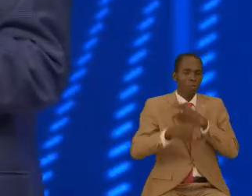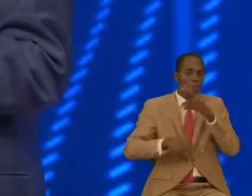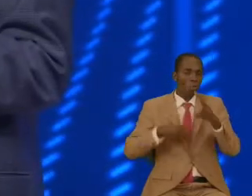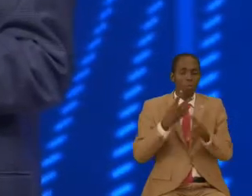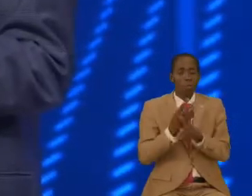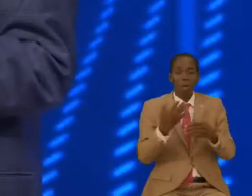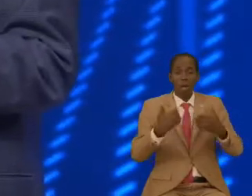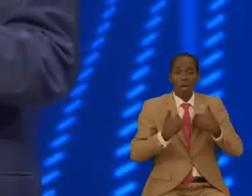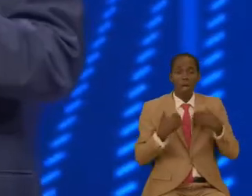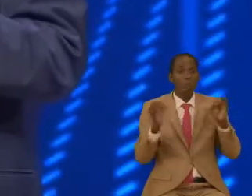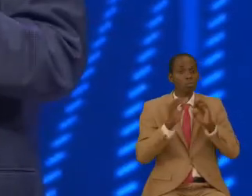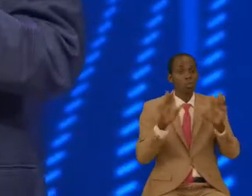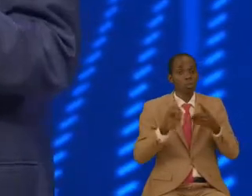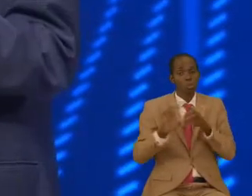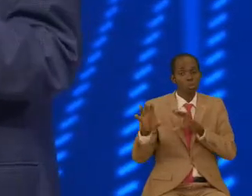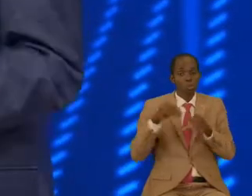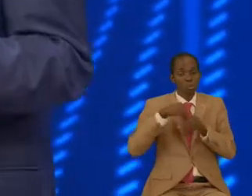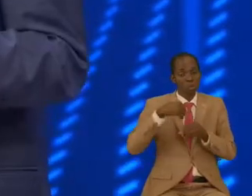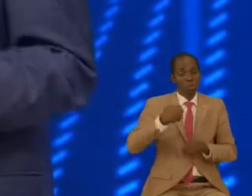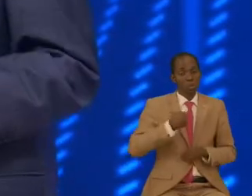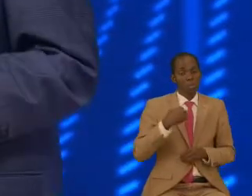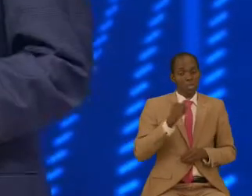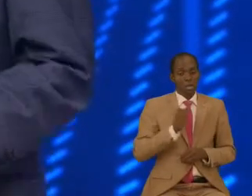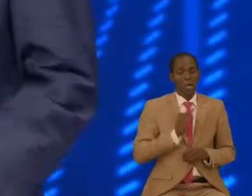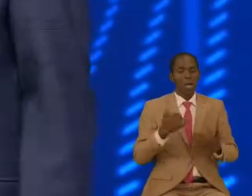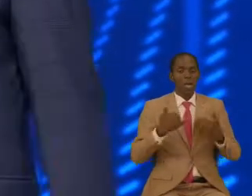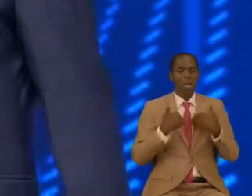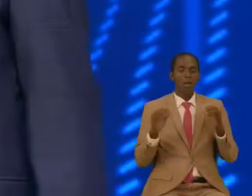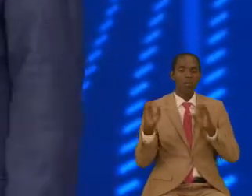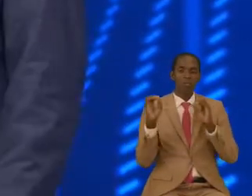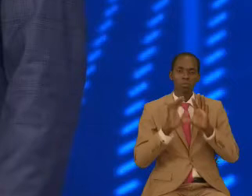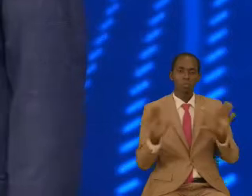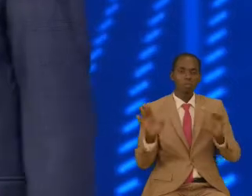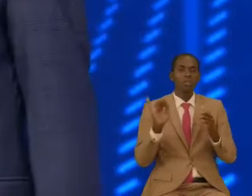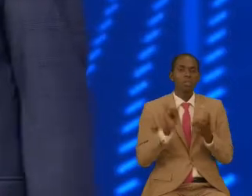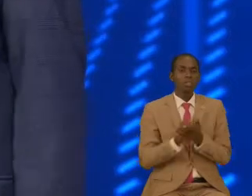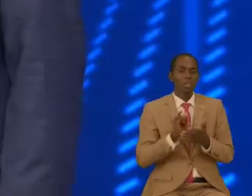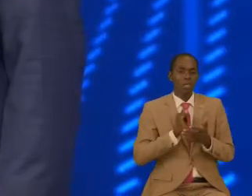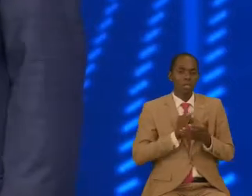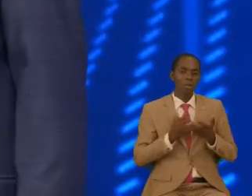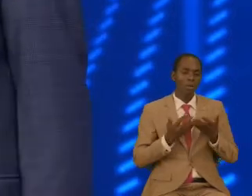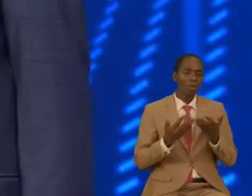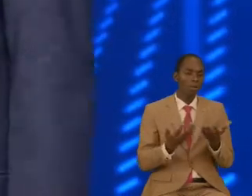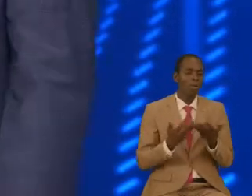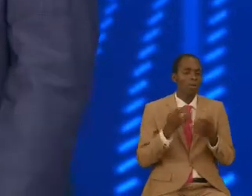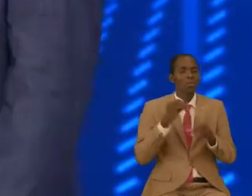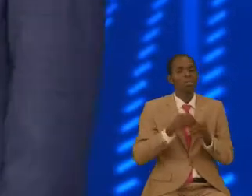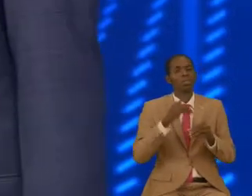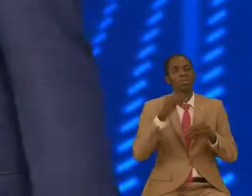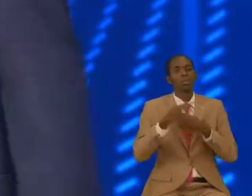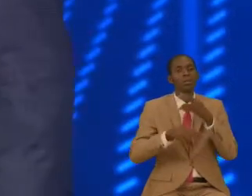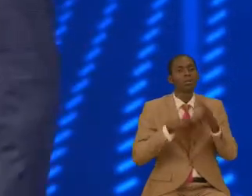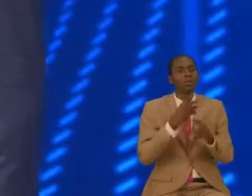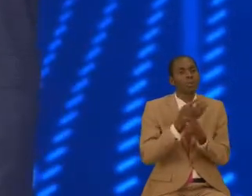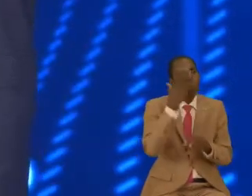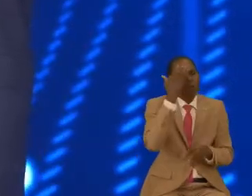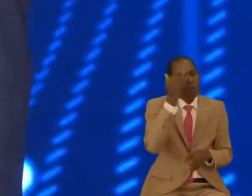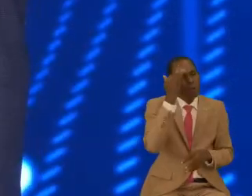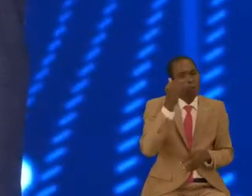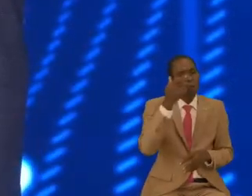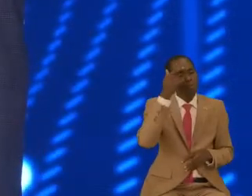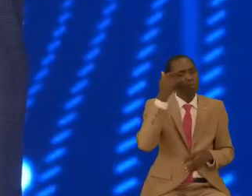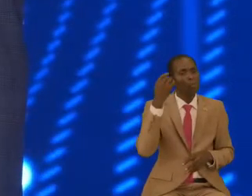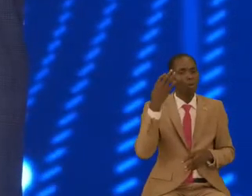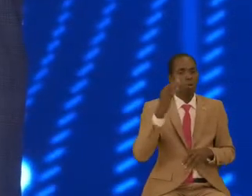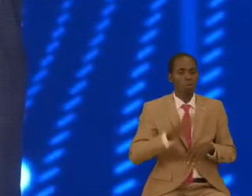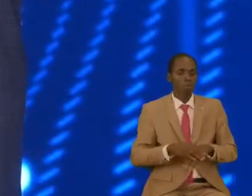nothing to do in me, and I have nothing that I desire in the world. Because on the